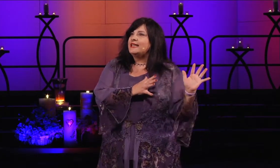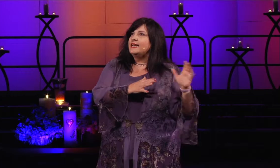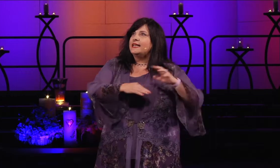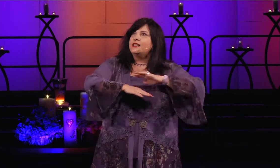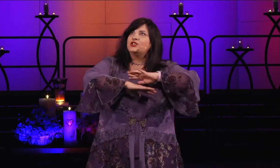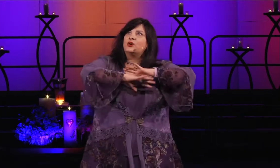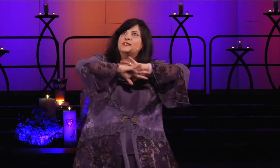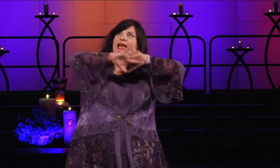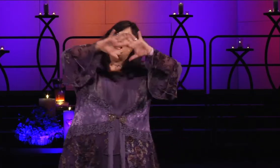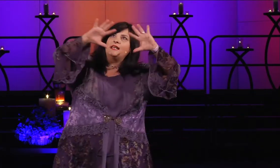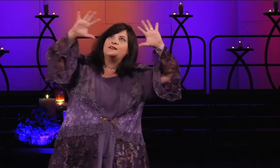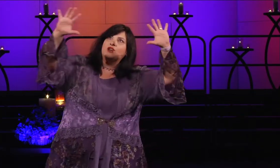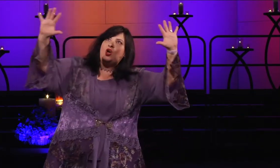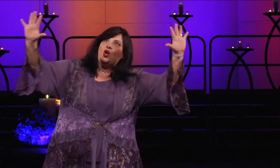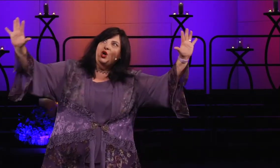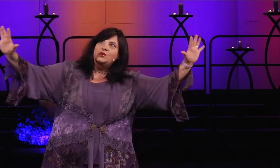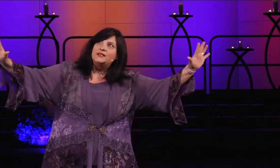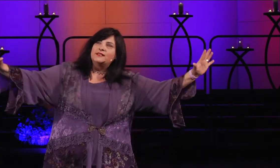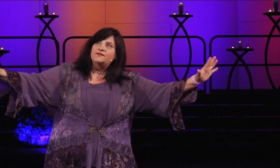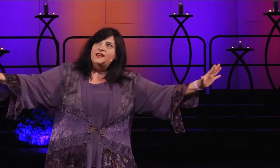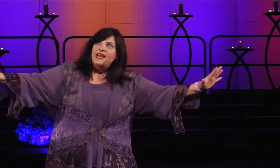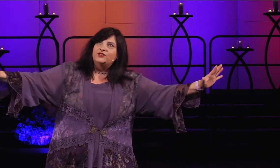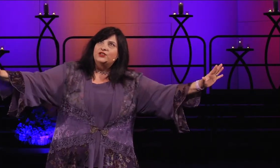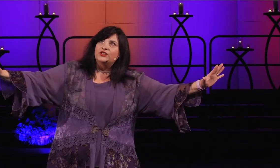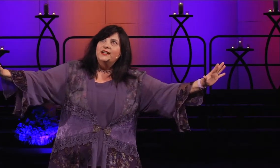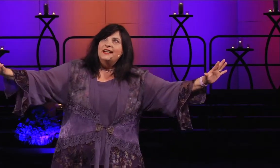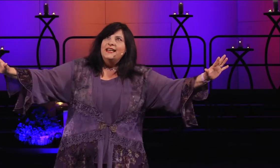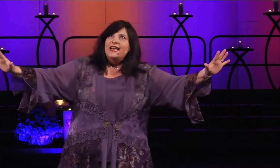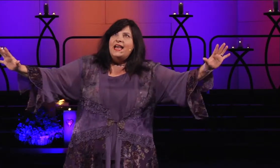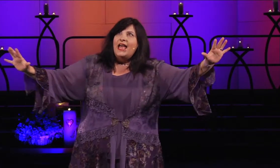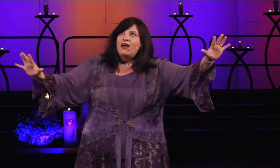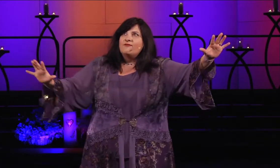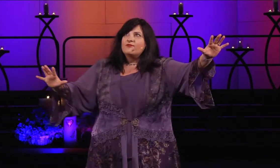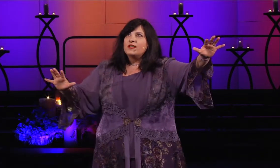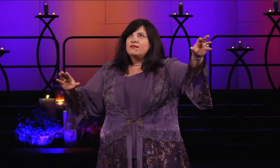we see that in the totality of the wholeness of nature,